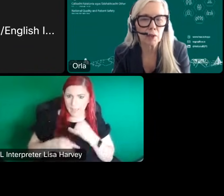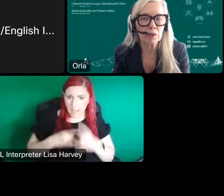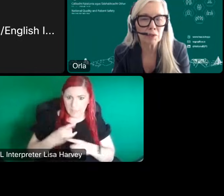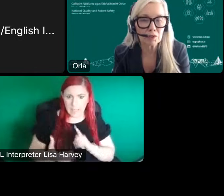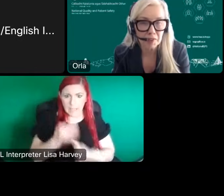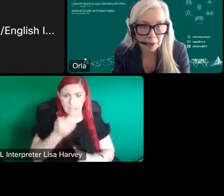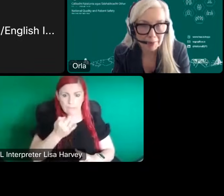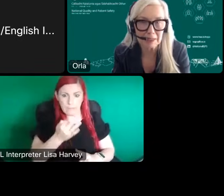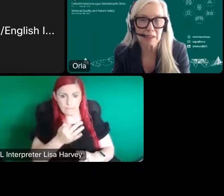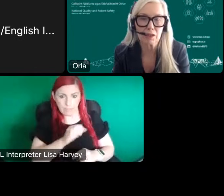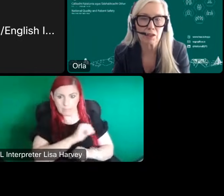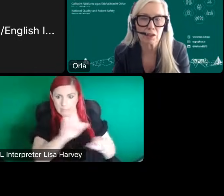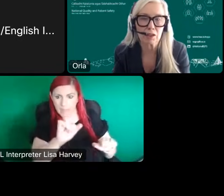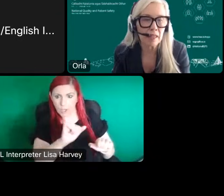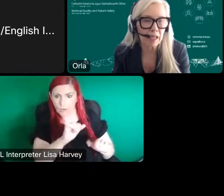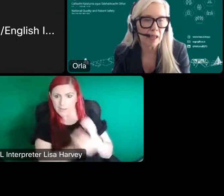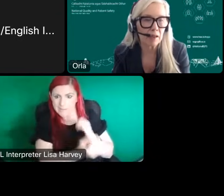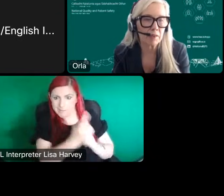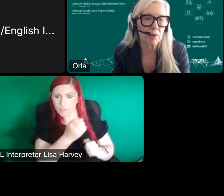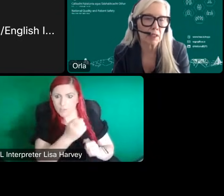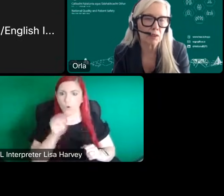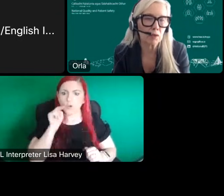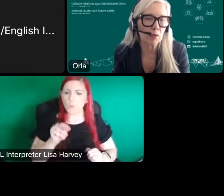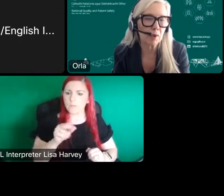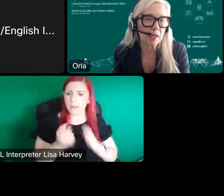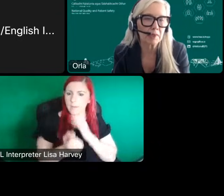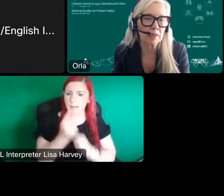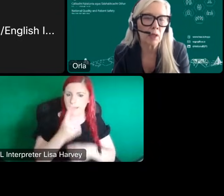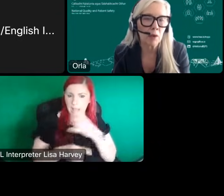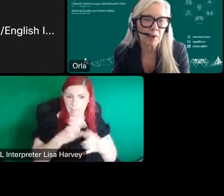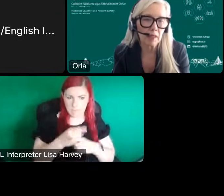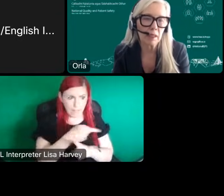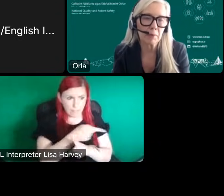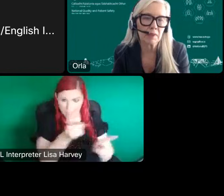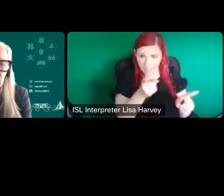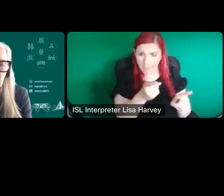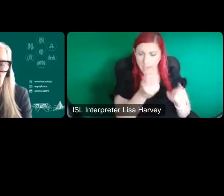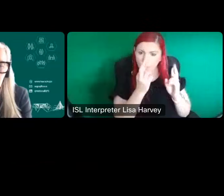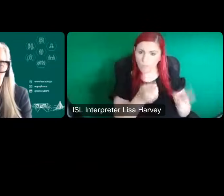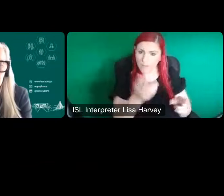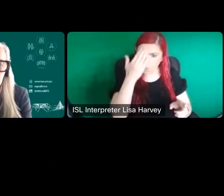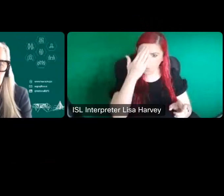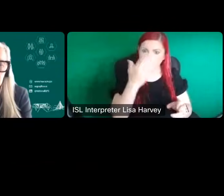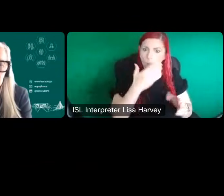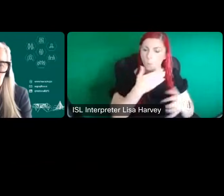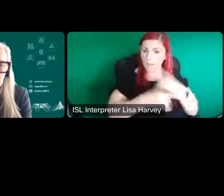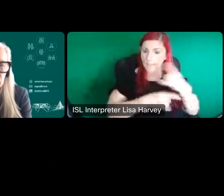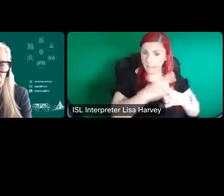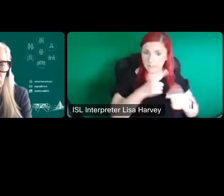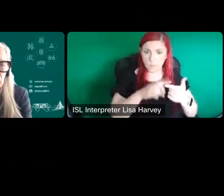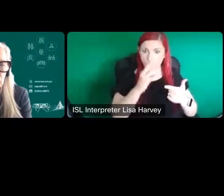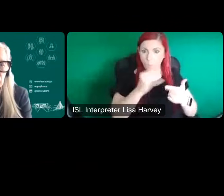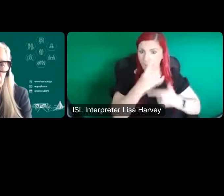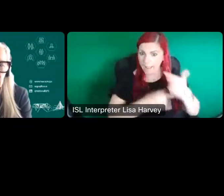or a notifiable incident occurs, they have the right to know what happened, why it happened, and what we're doing to make sure it